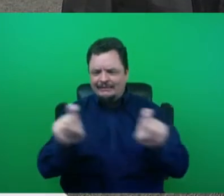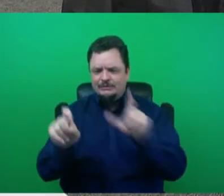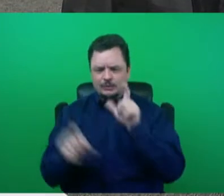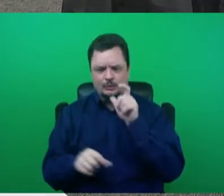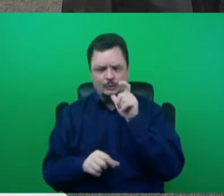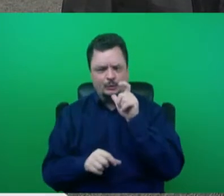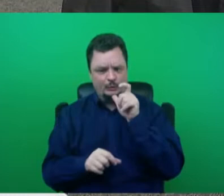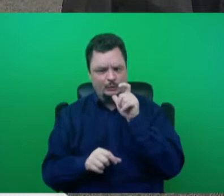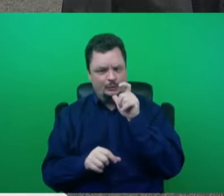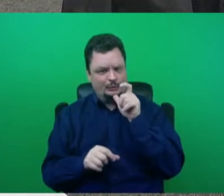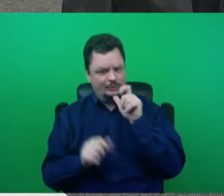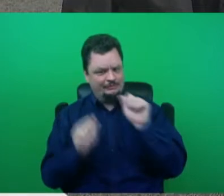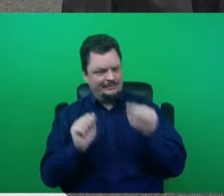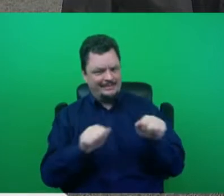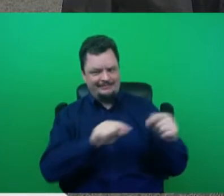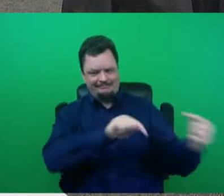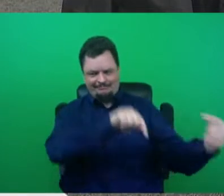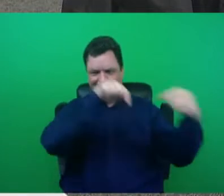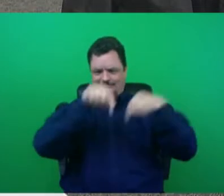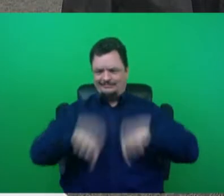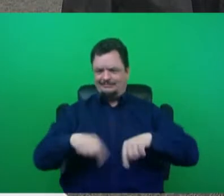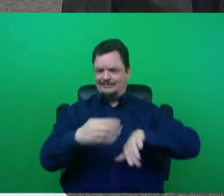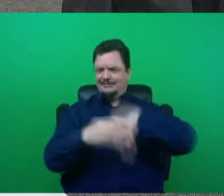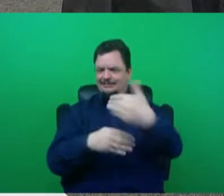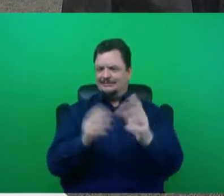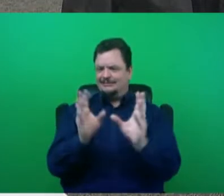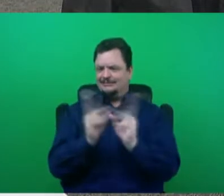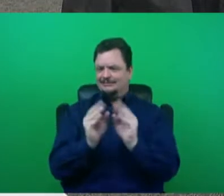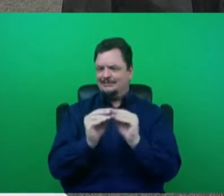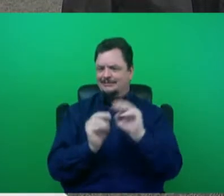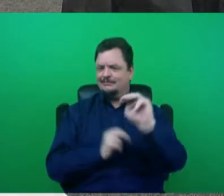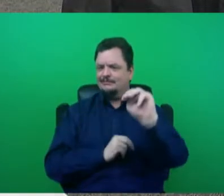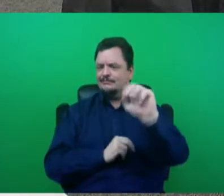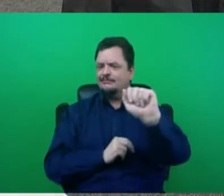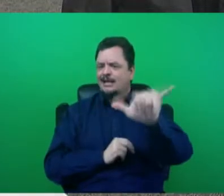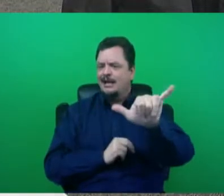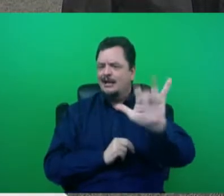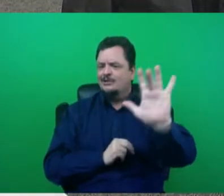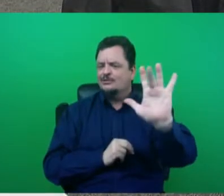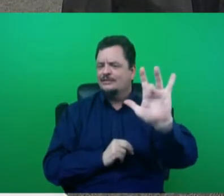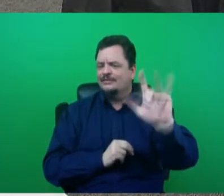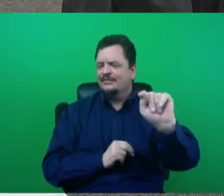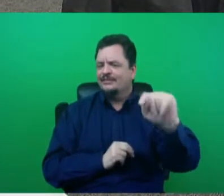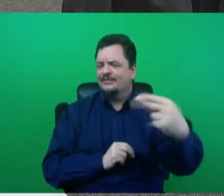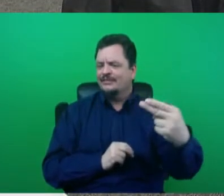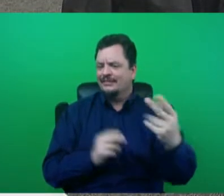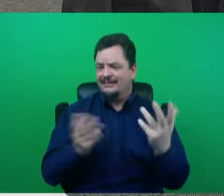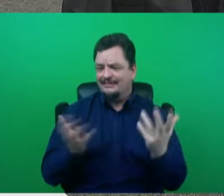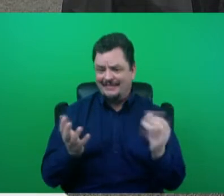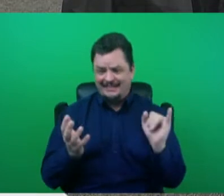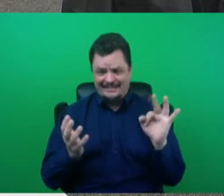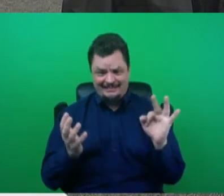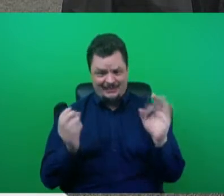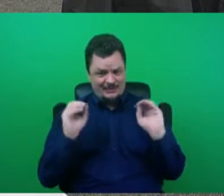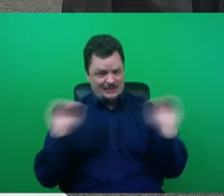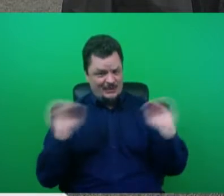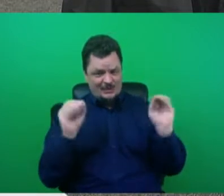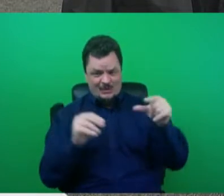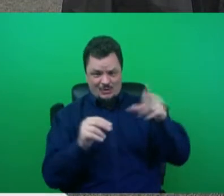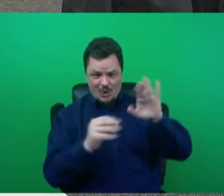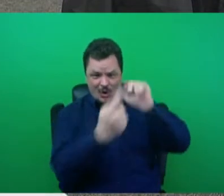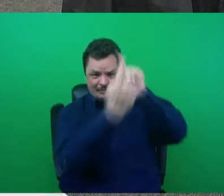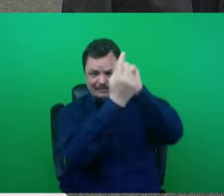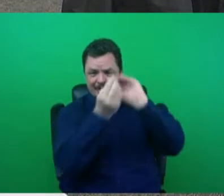next meeting on May 25th? And if we don't have a quorum, we'll perhaps reschedule it.